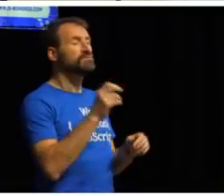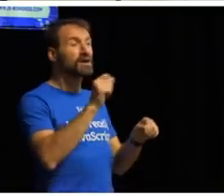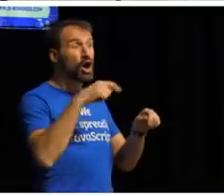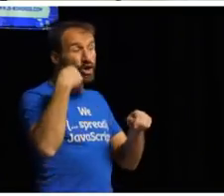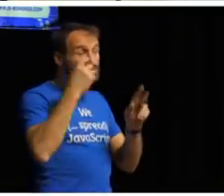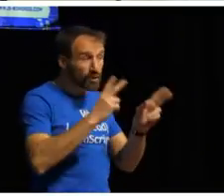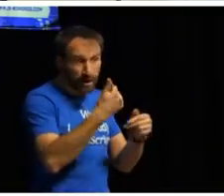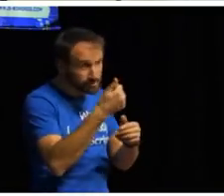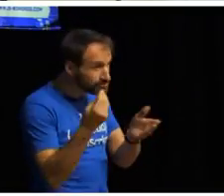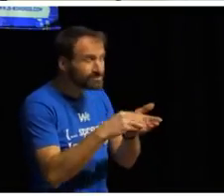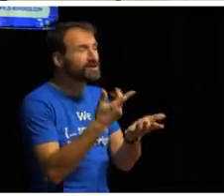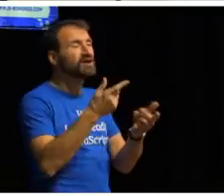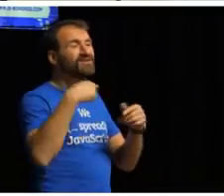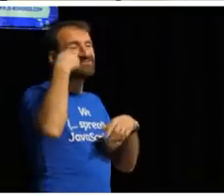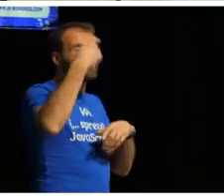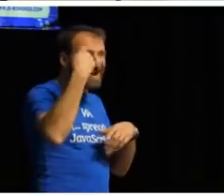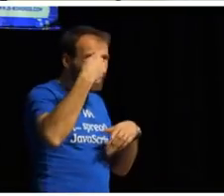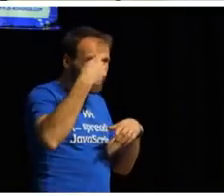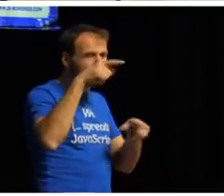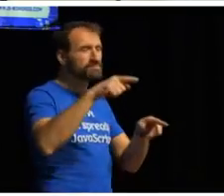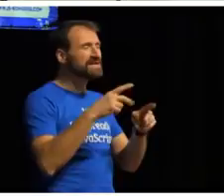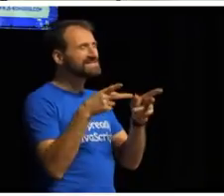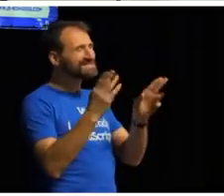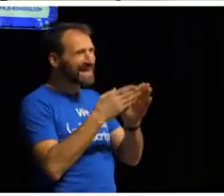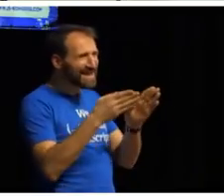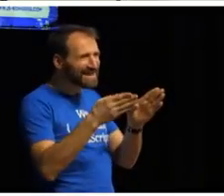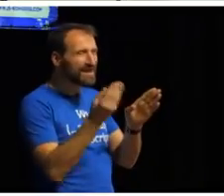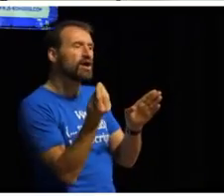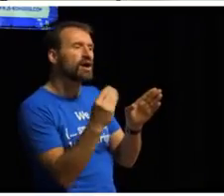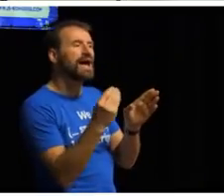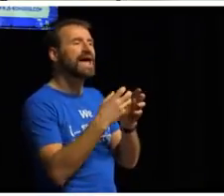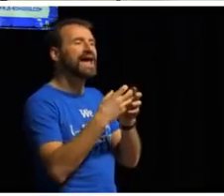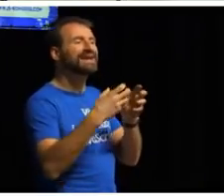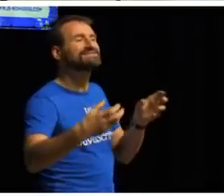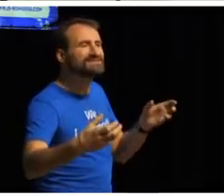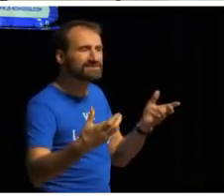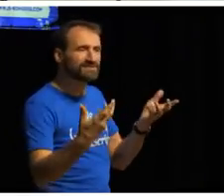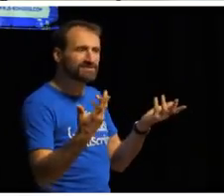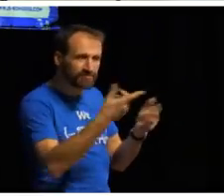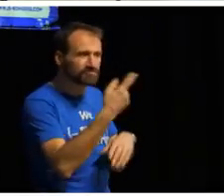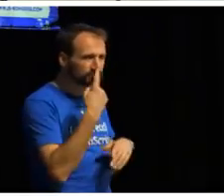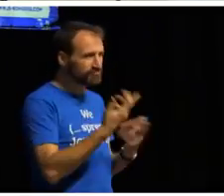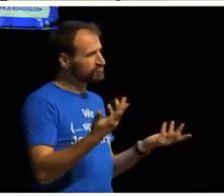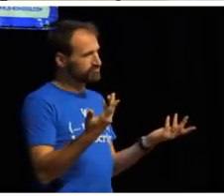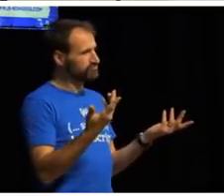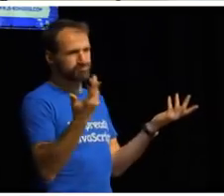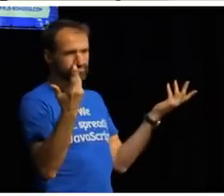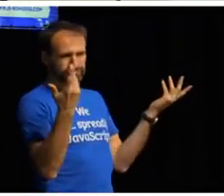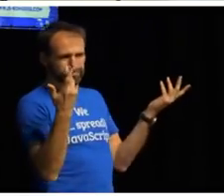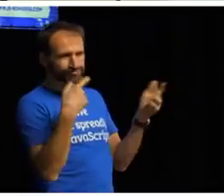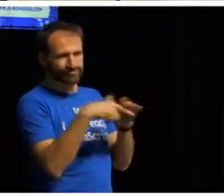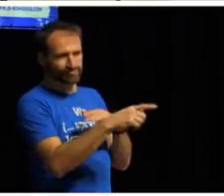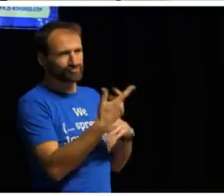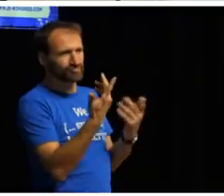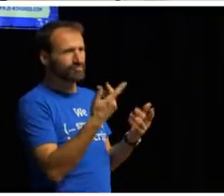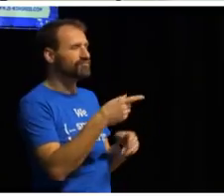movies. And you show the machine the beginning of a scene, and the machine predicts how it is going to progress there. Like, are they going